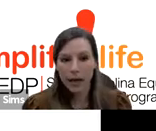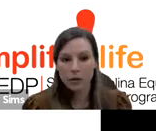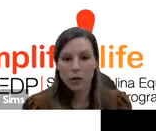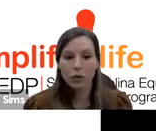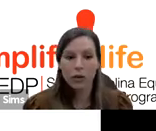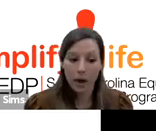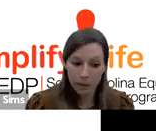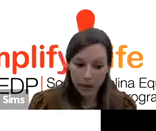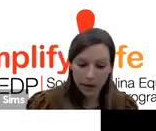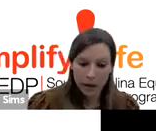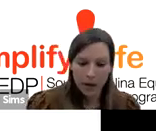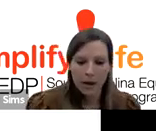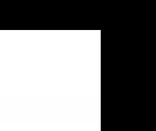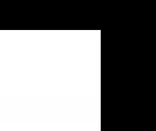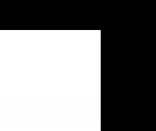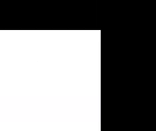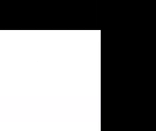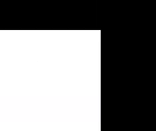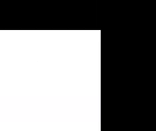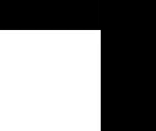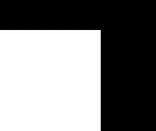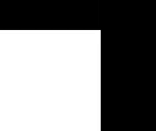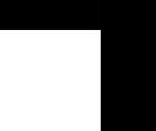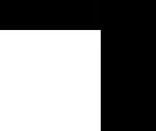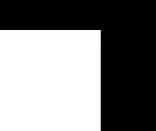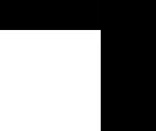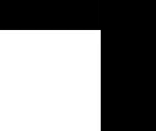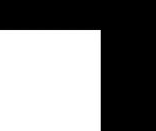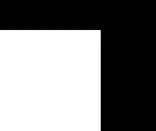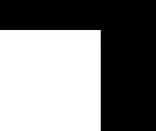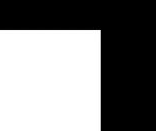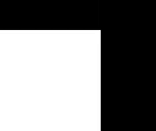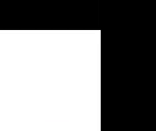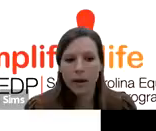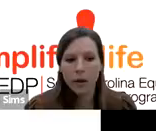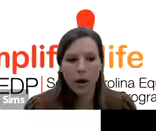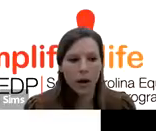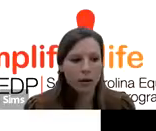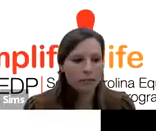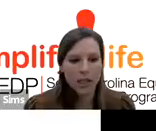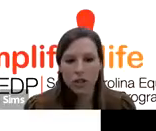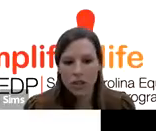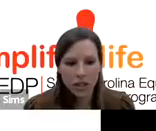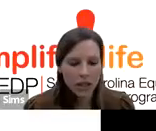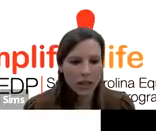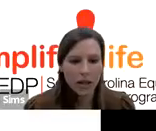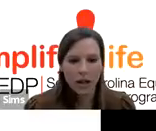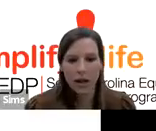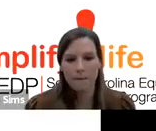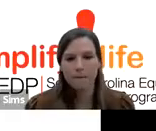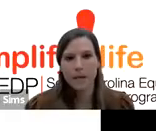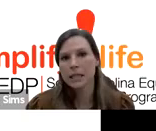closed right now to the public. But we do take appointments. So if you are